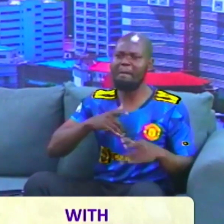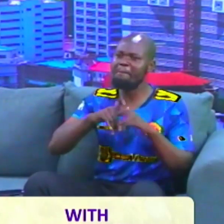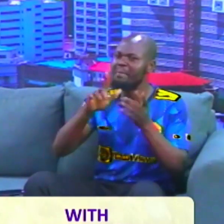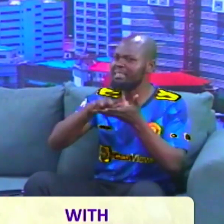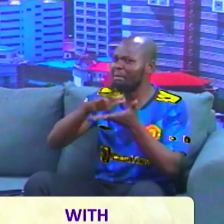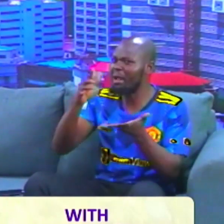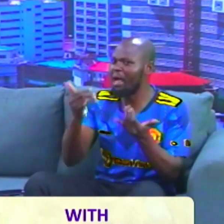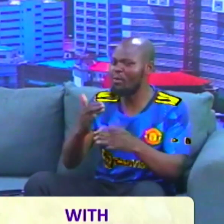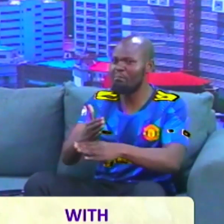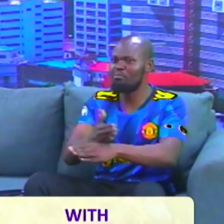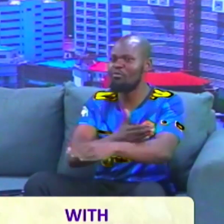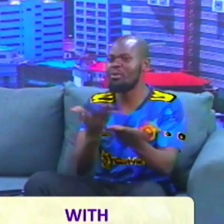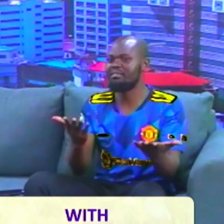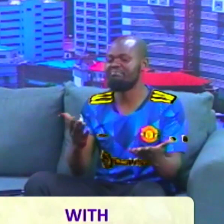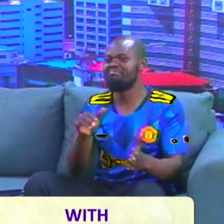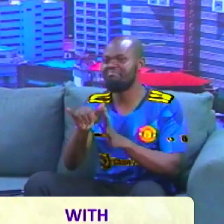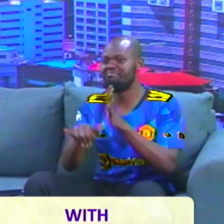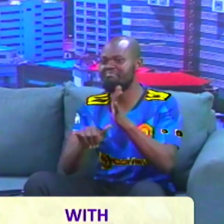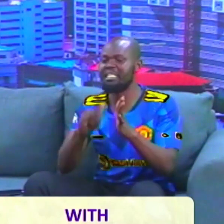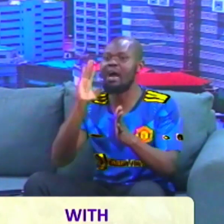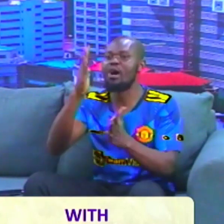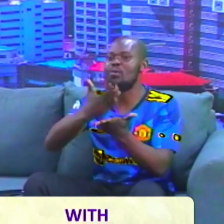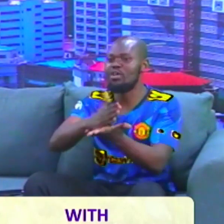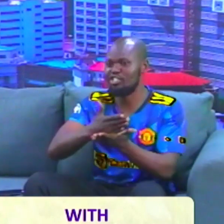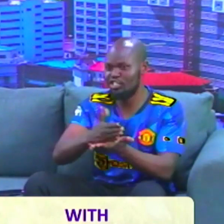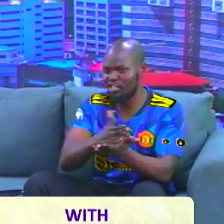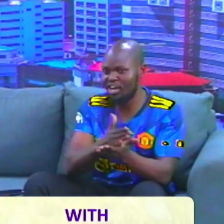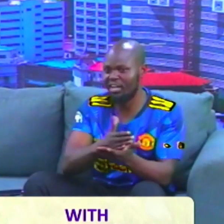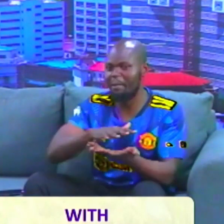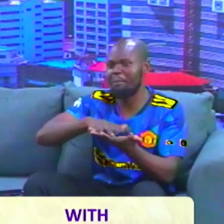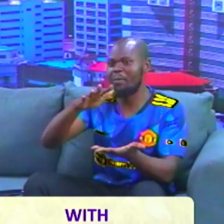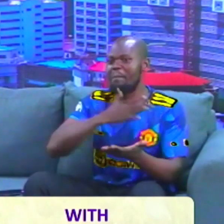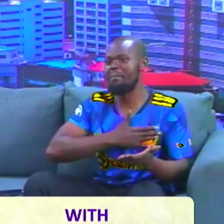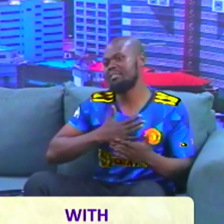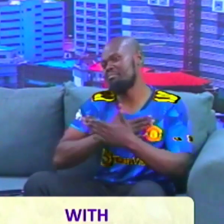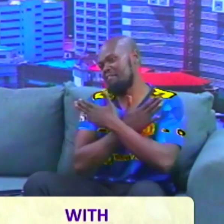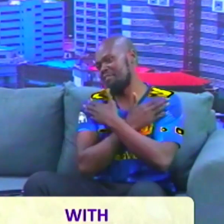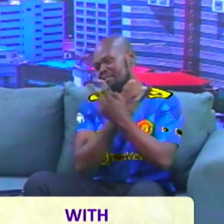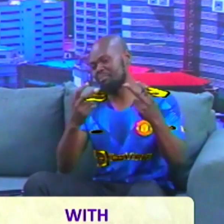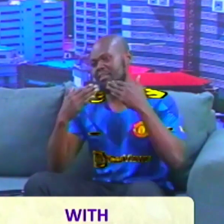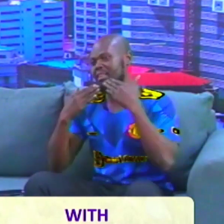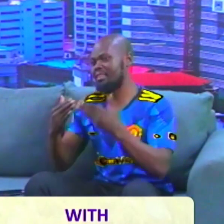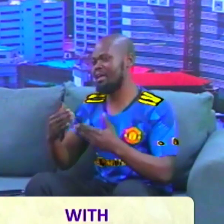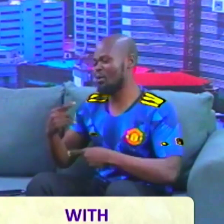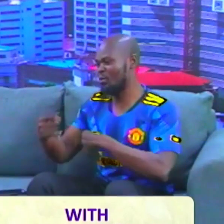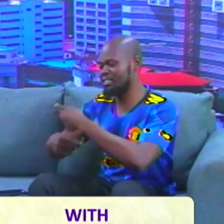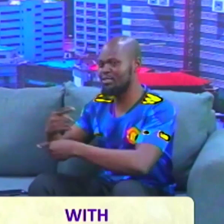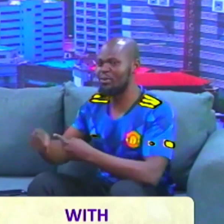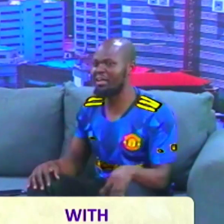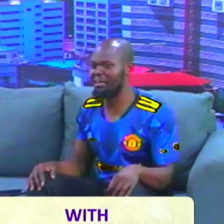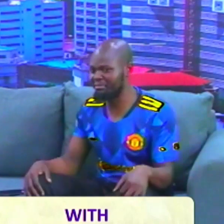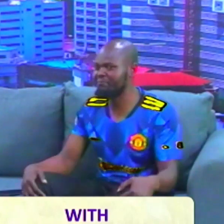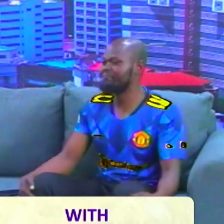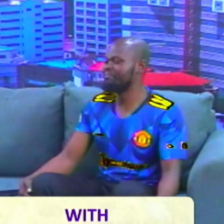well. We have our communications contact running below the screens as well, and for WhatsApp and